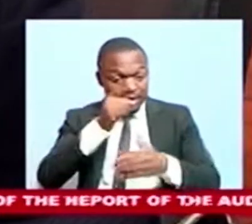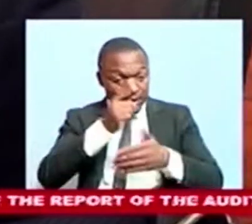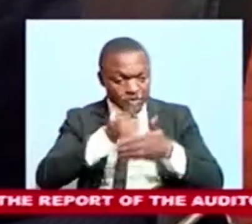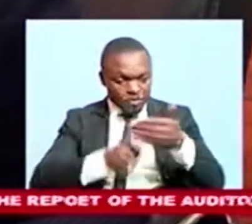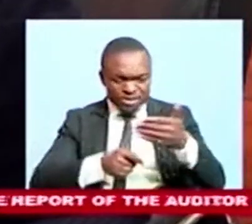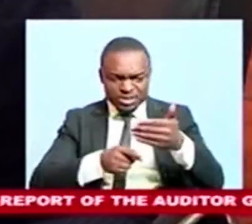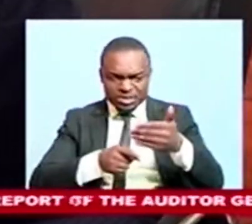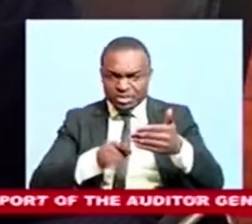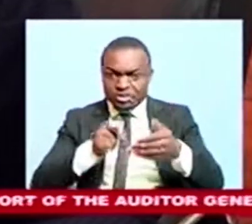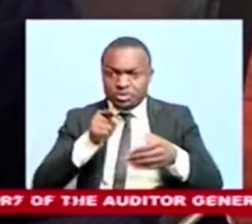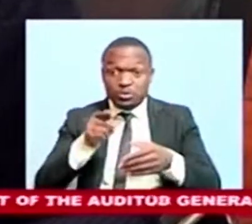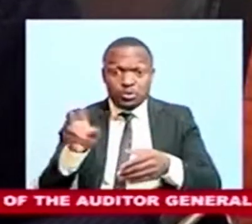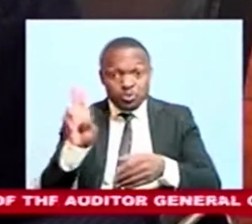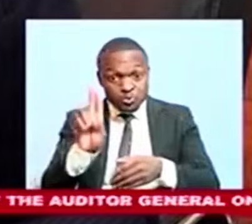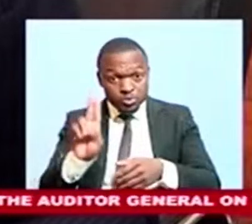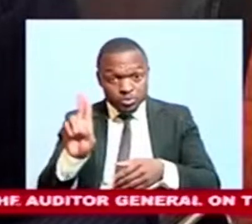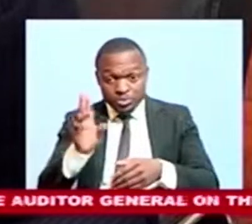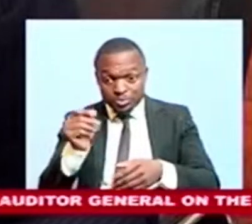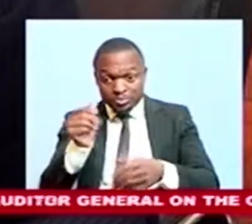money for?